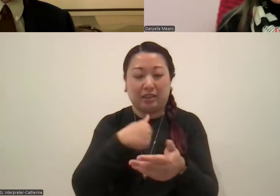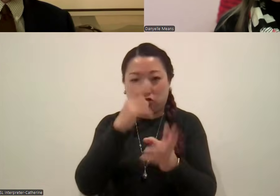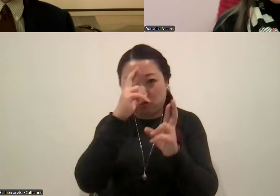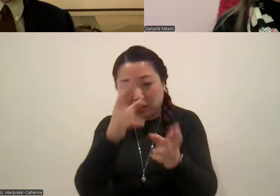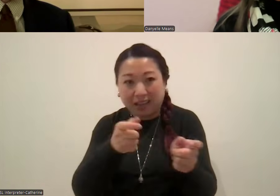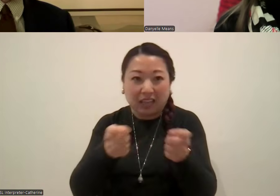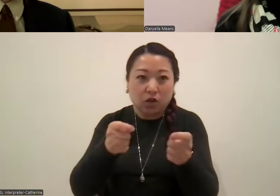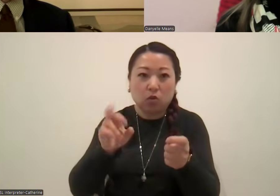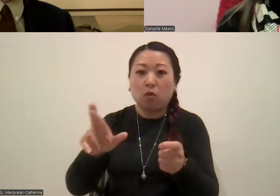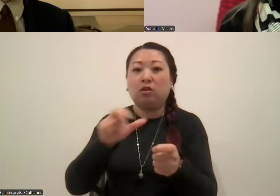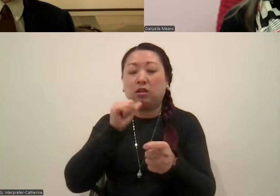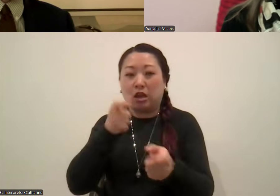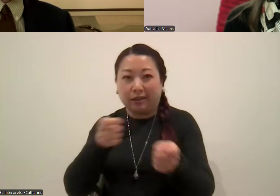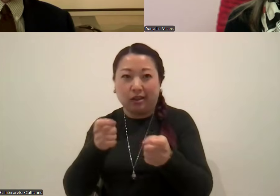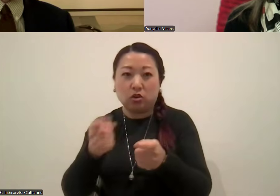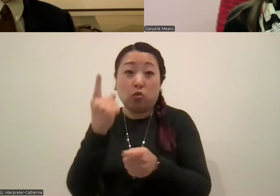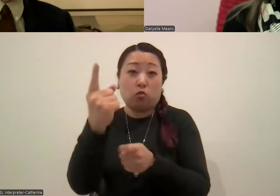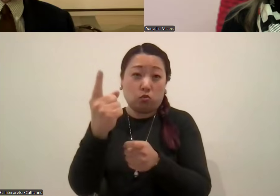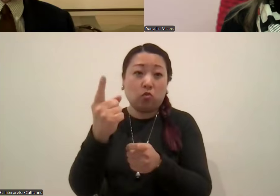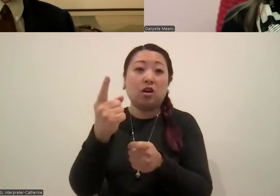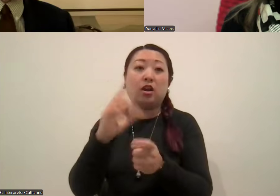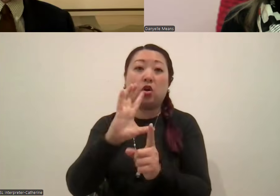cultural protocols is that